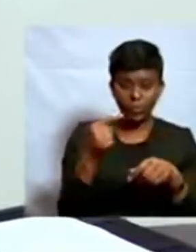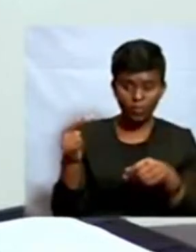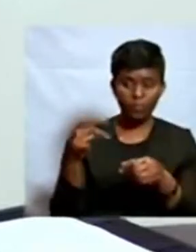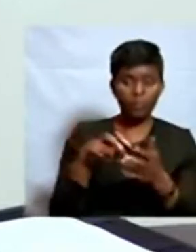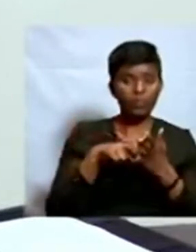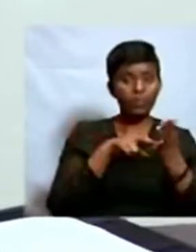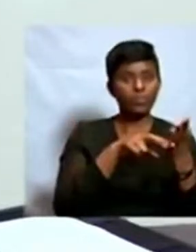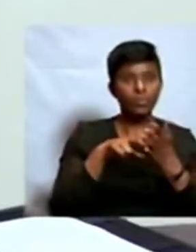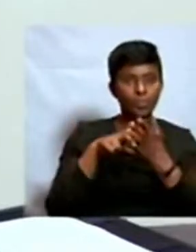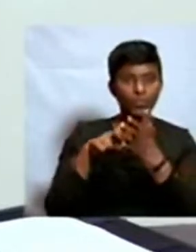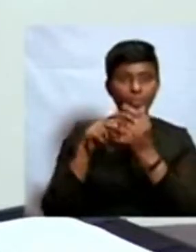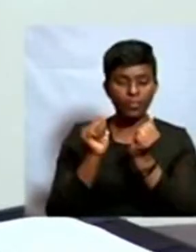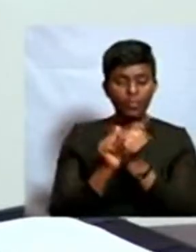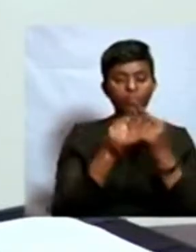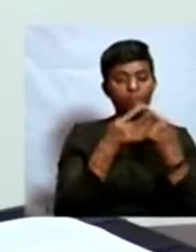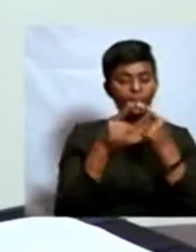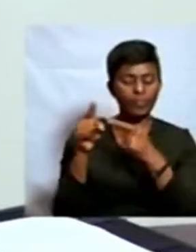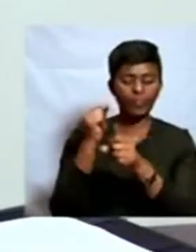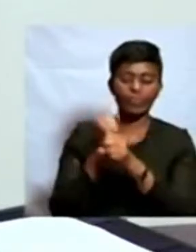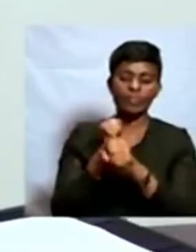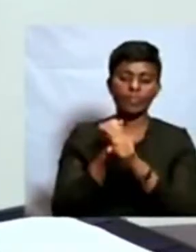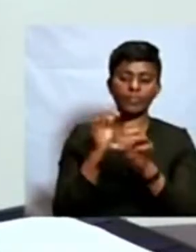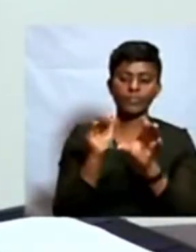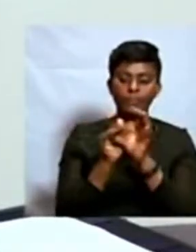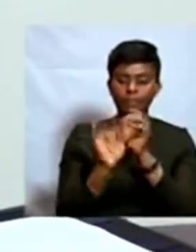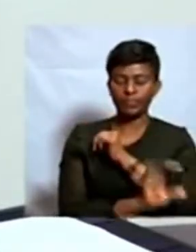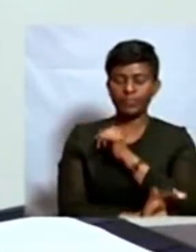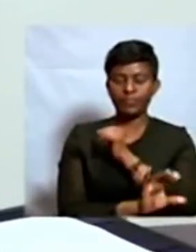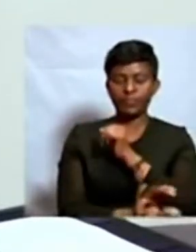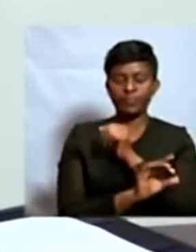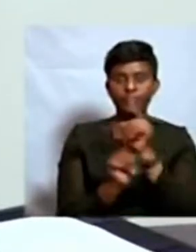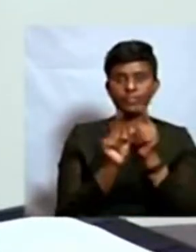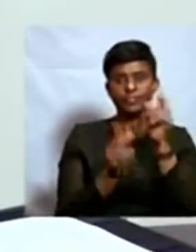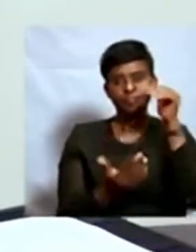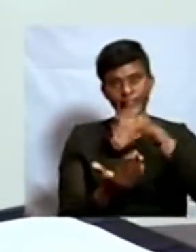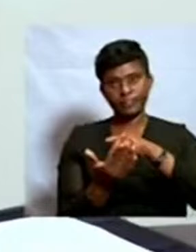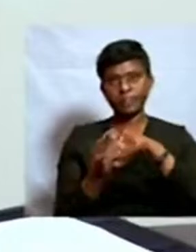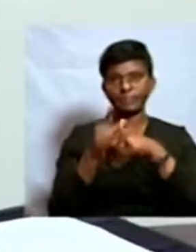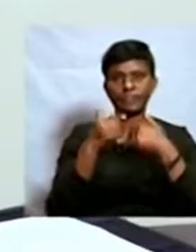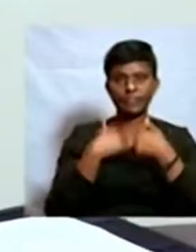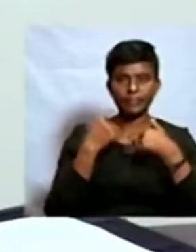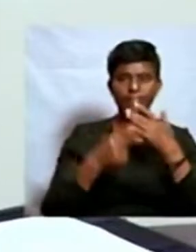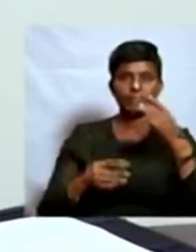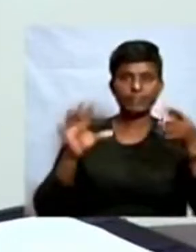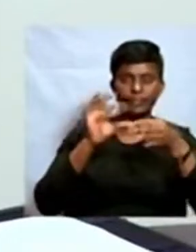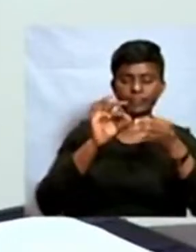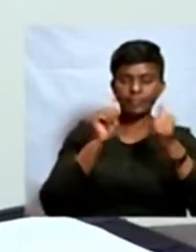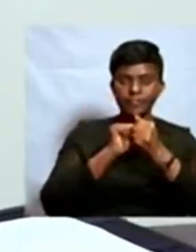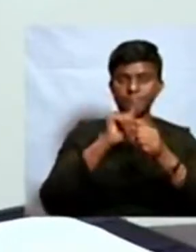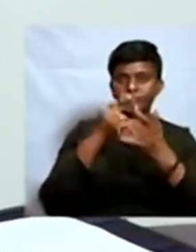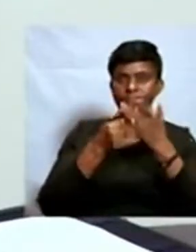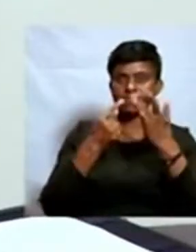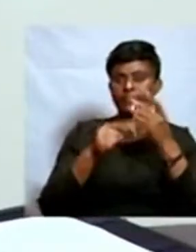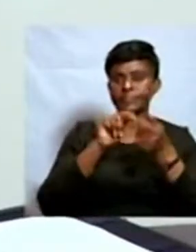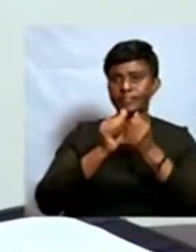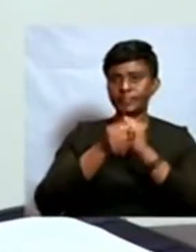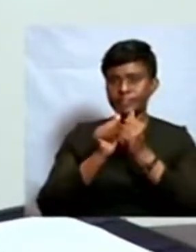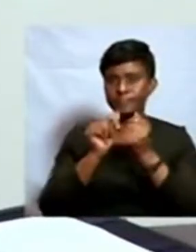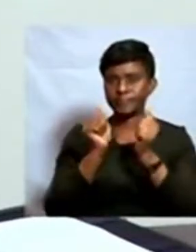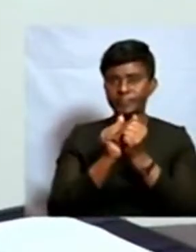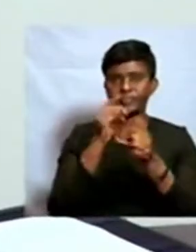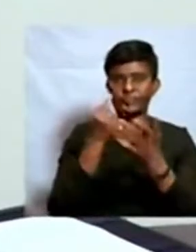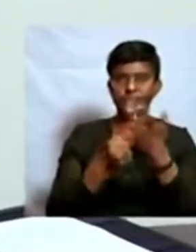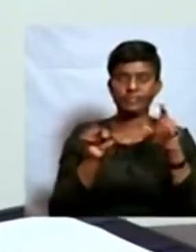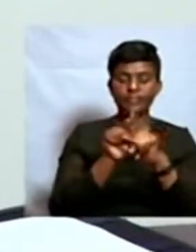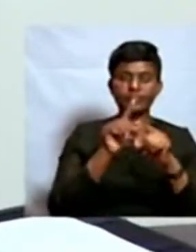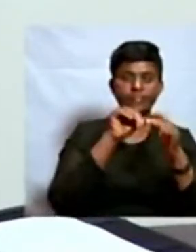transportation by different air operators in the country. Again, that had to be aligned with the ICAO amendments and ICAO